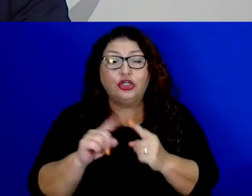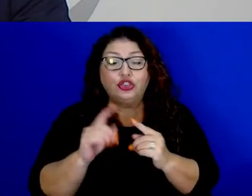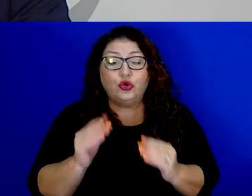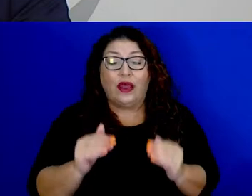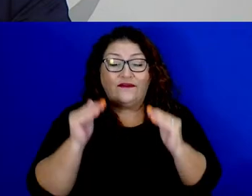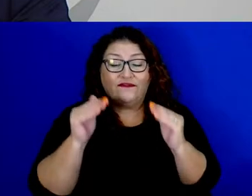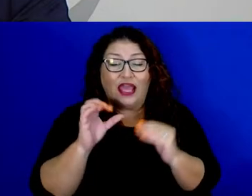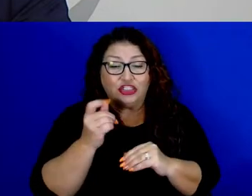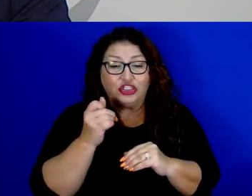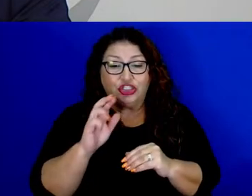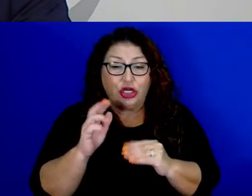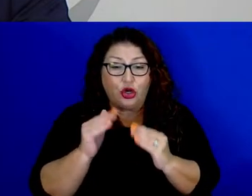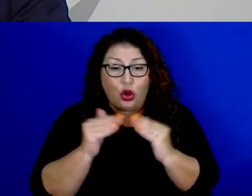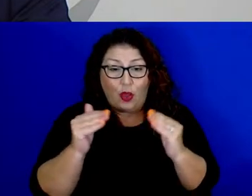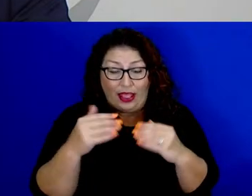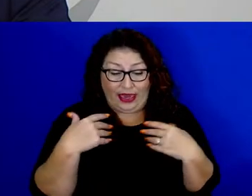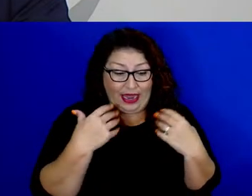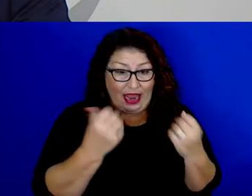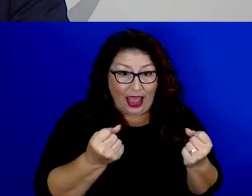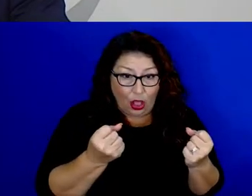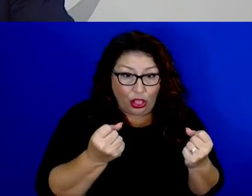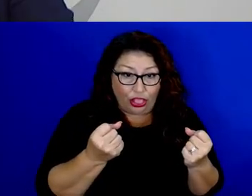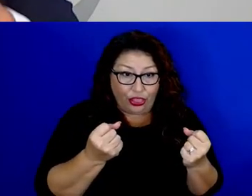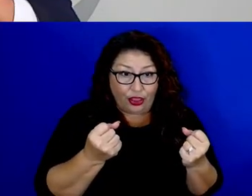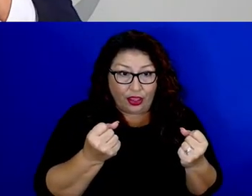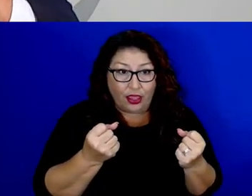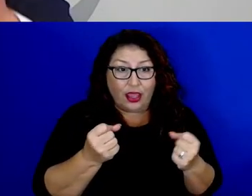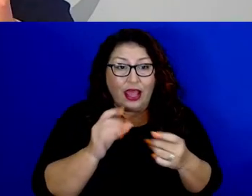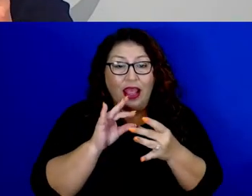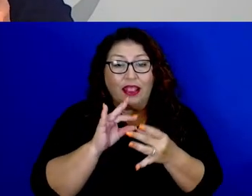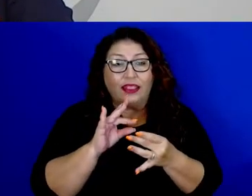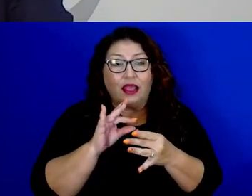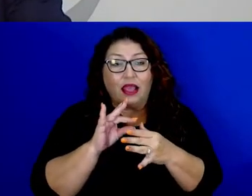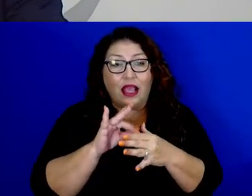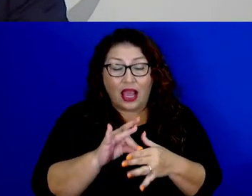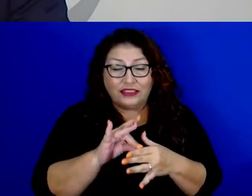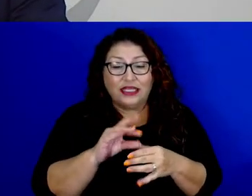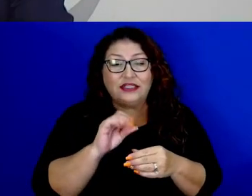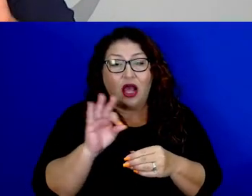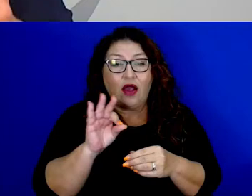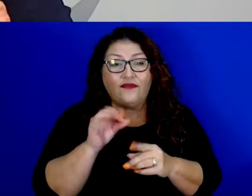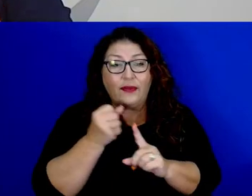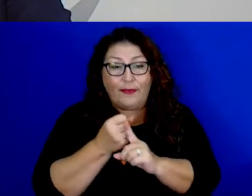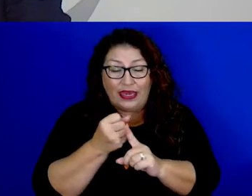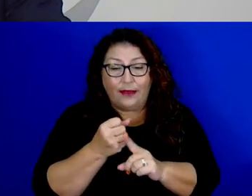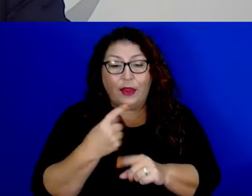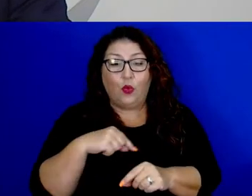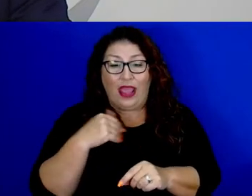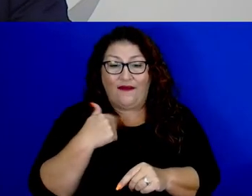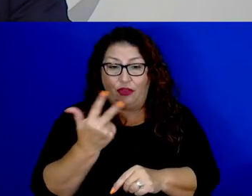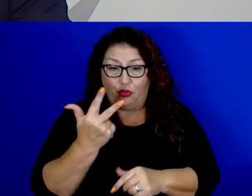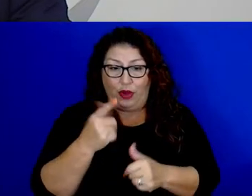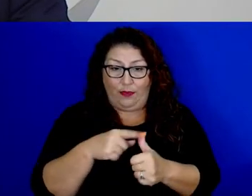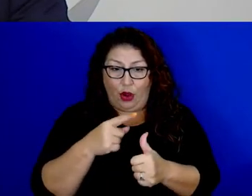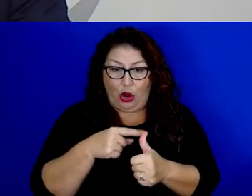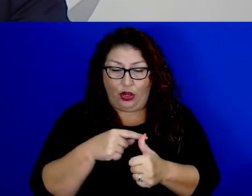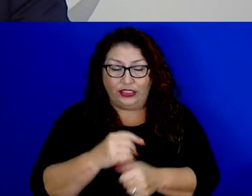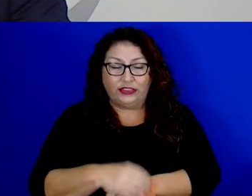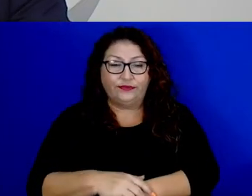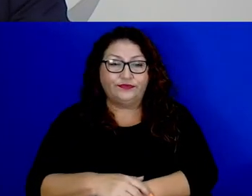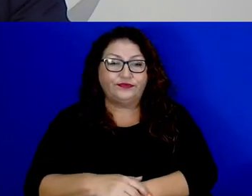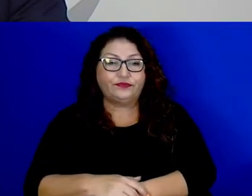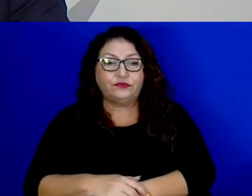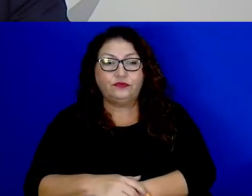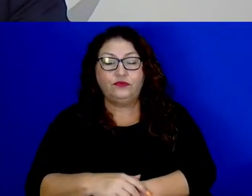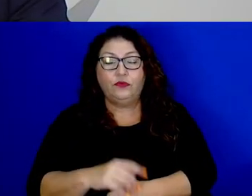health in the context of the pandemic, we have 3 priorities. 1. To reduce the